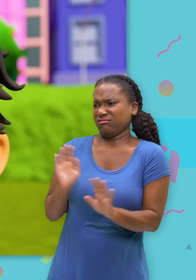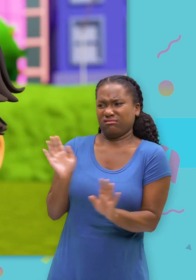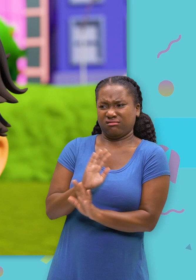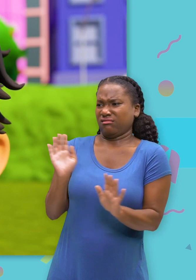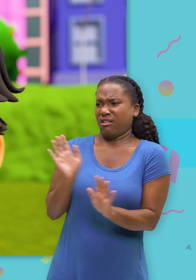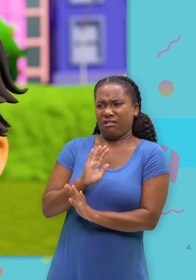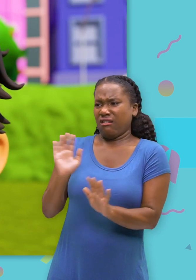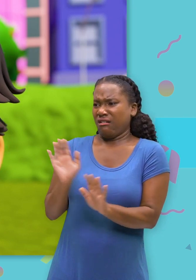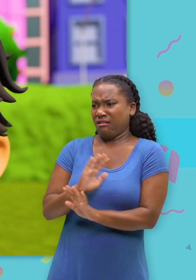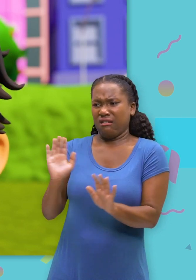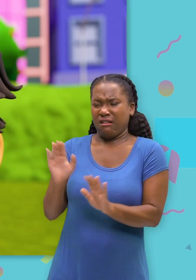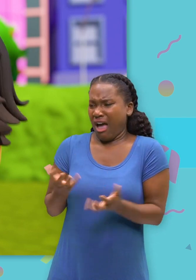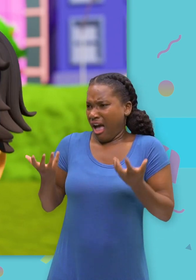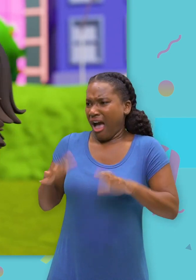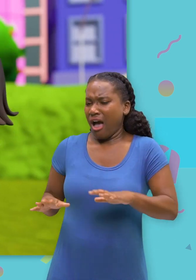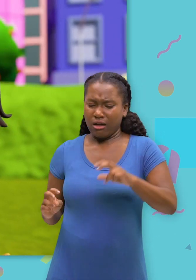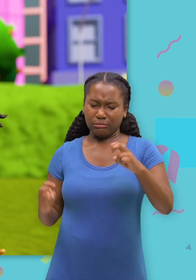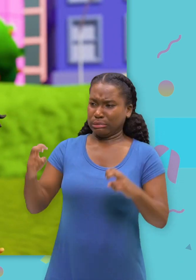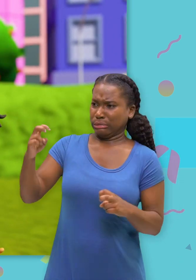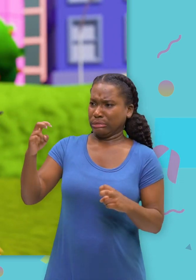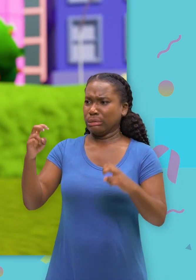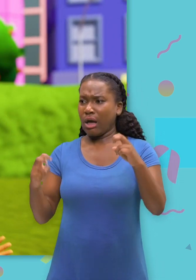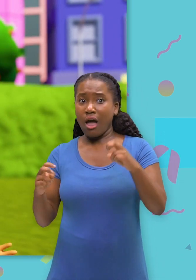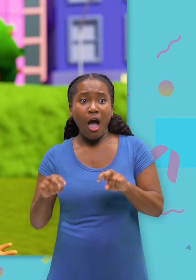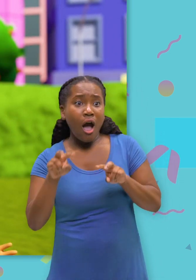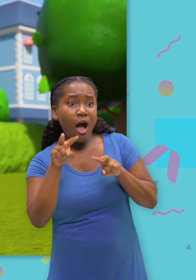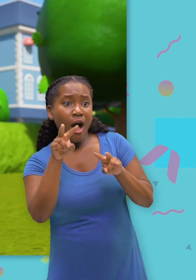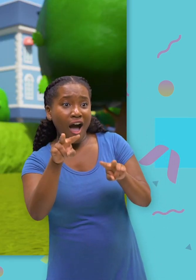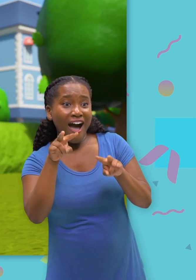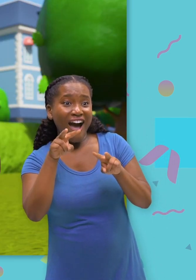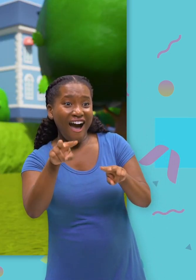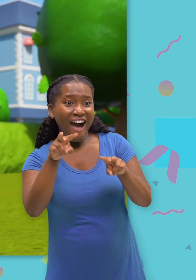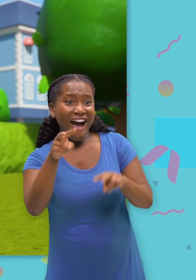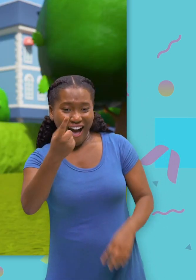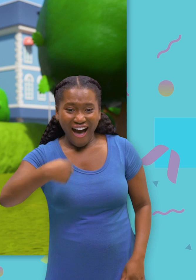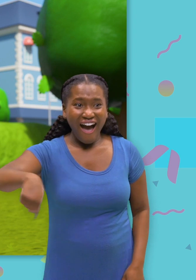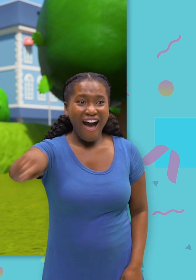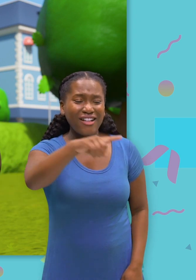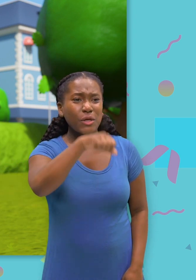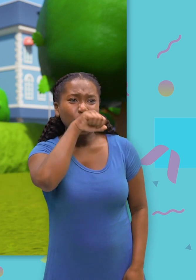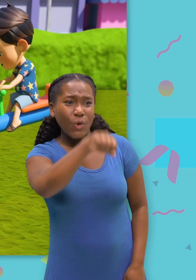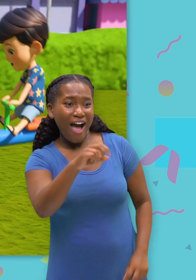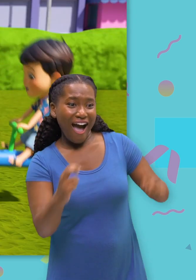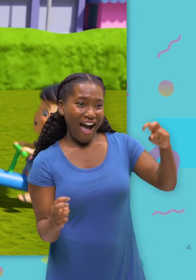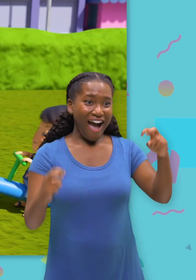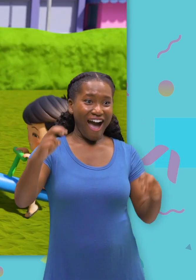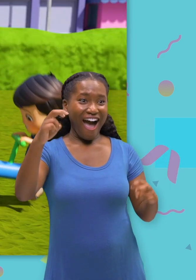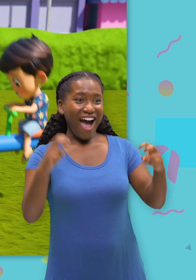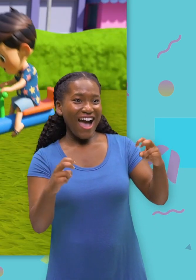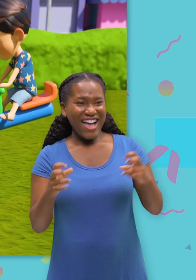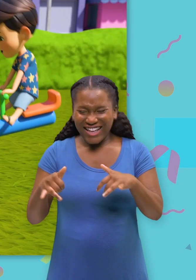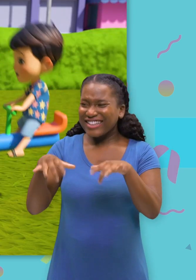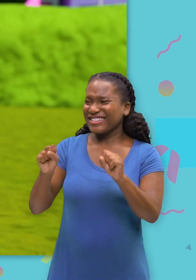down. No, no, no, I don't want to ride the seesaw. Look, look, look, how they love to ride